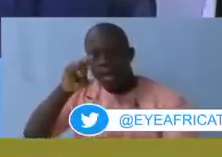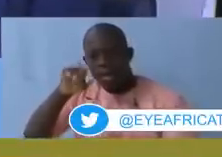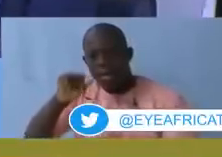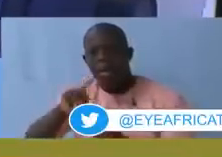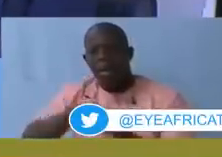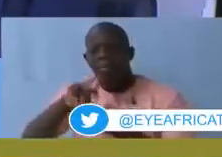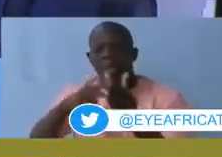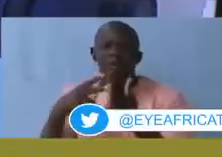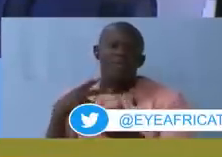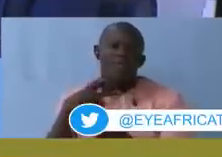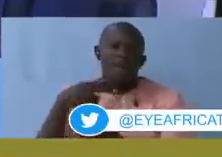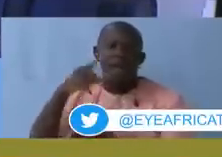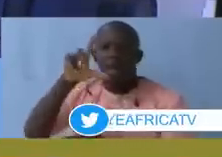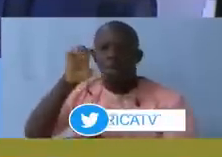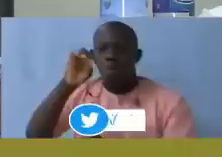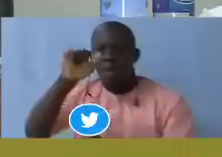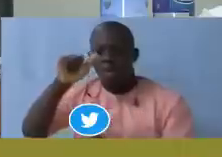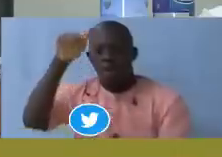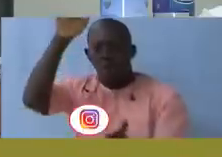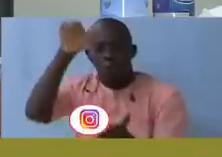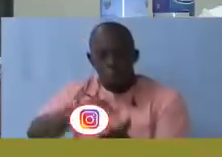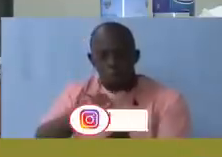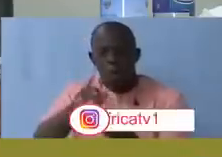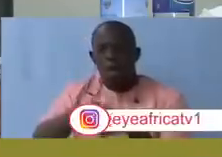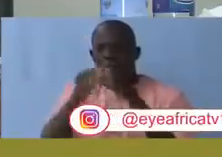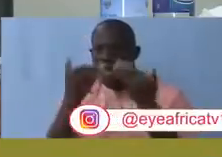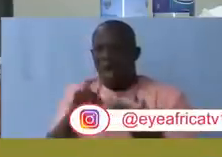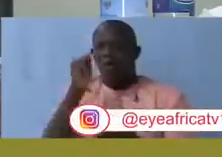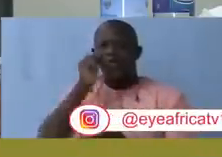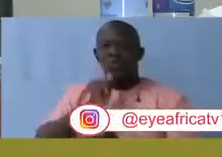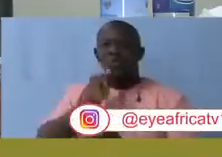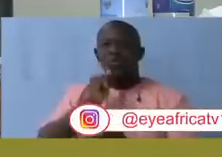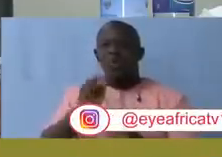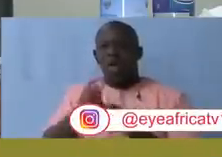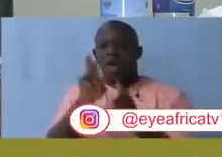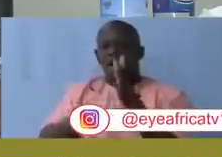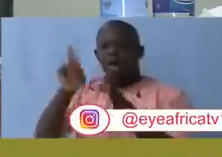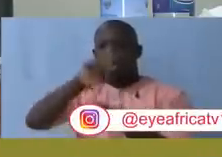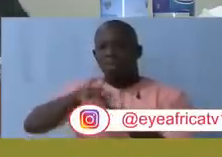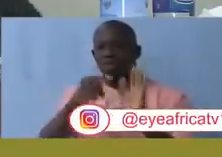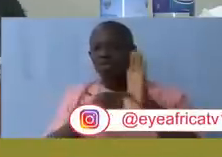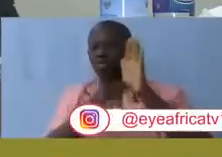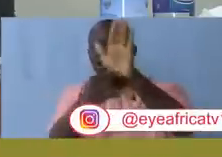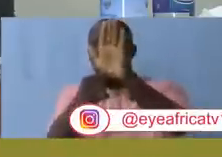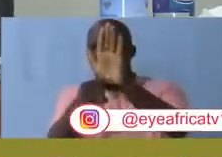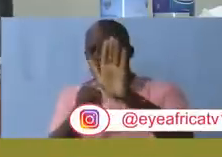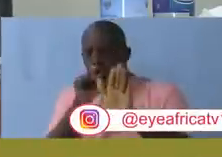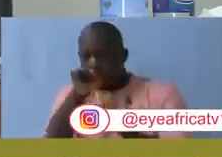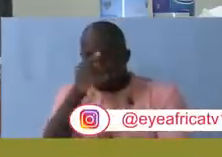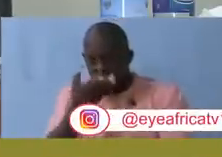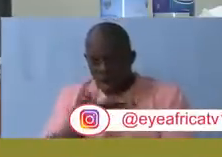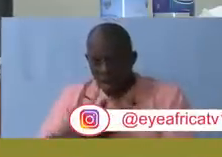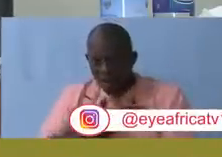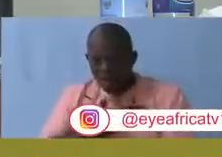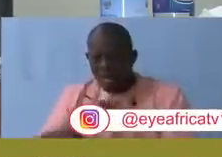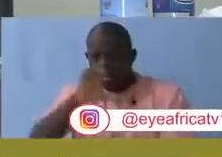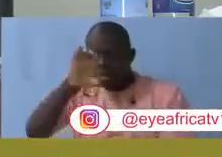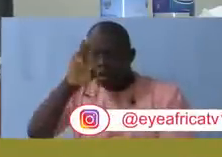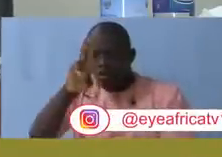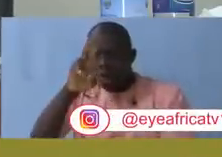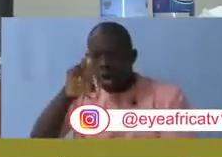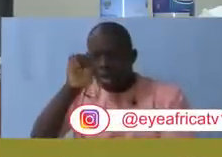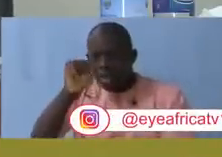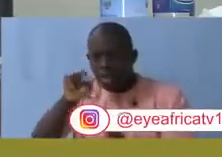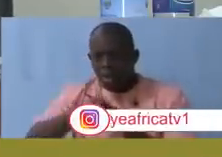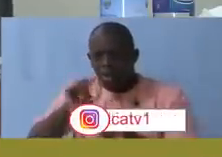result of that person to show, to proclaim that you have a cure, is not only dishonest, isn't